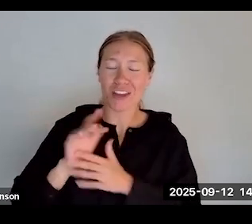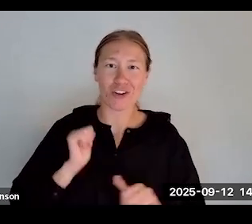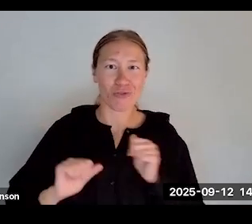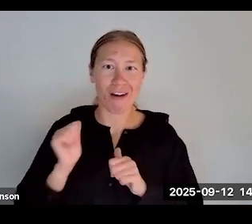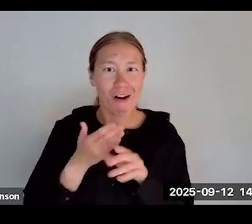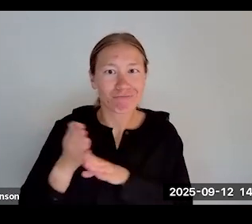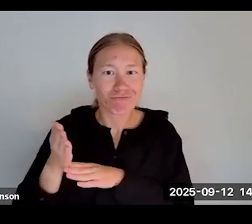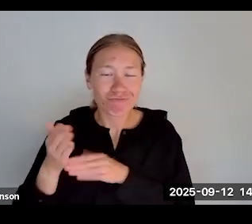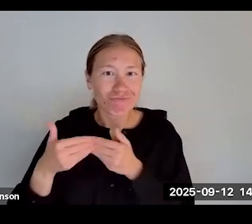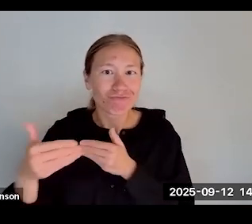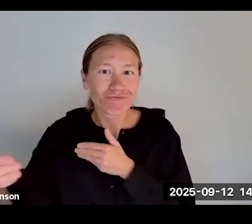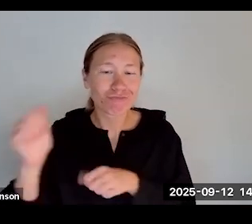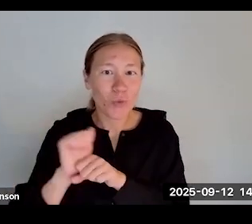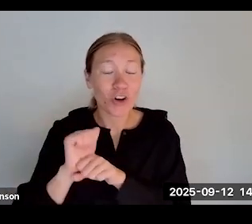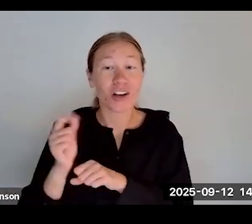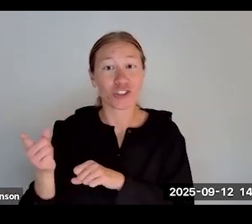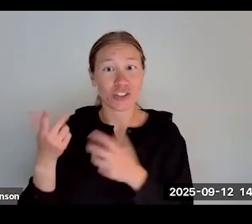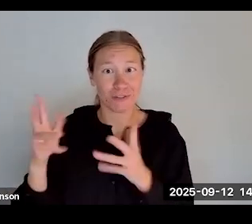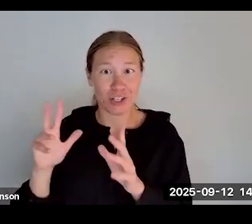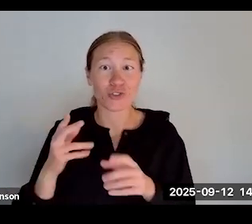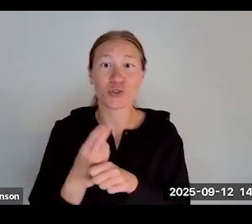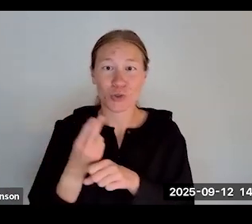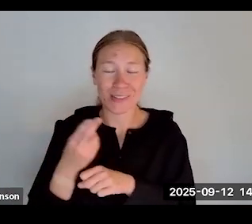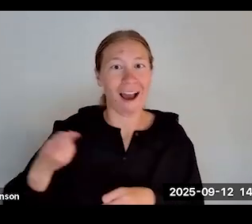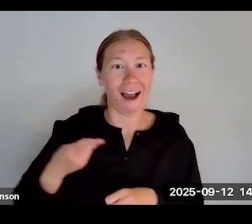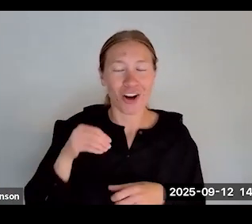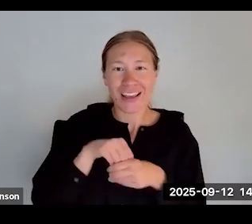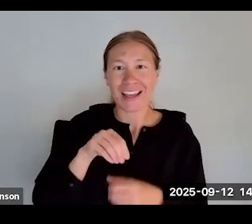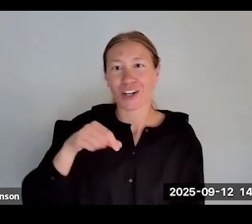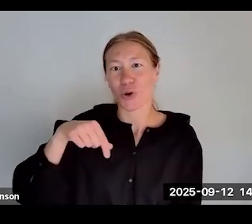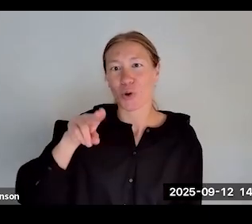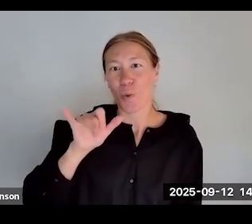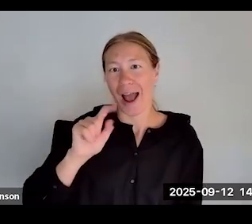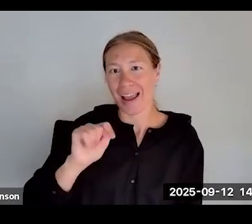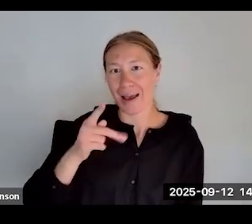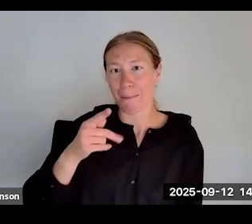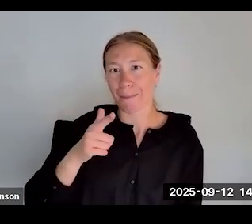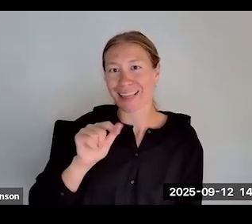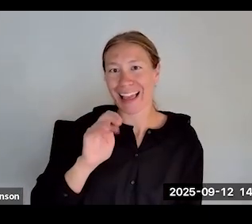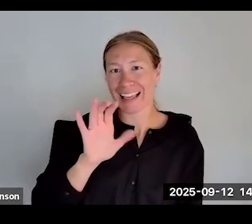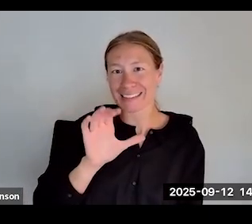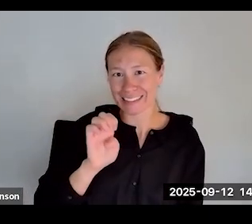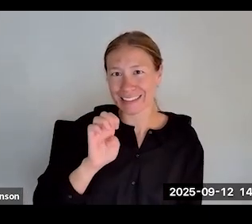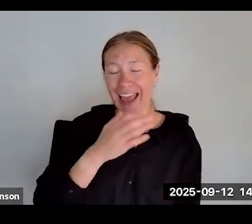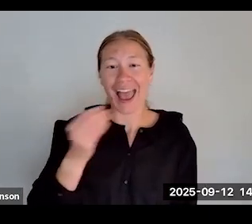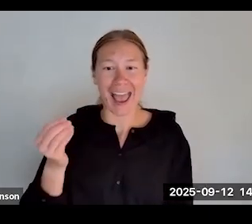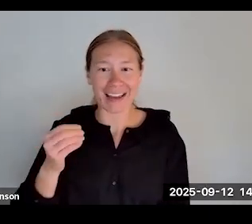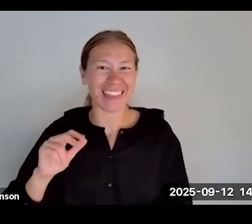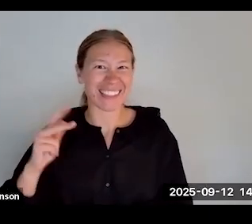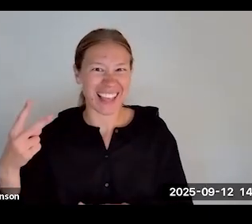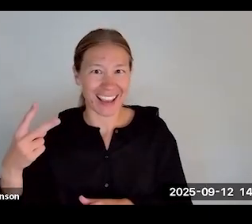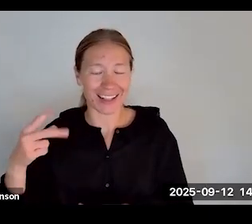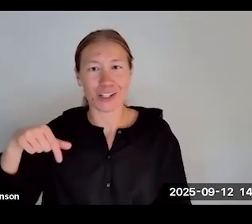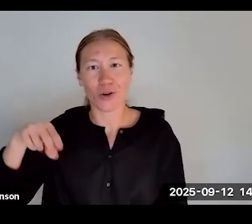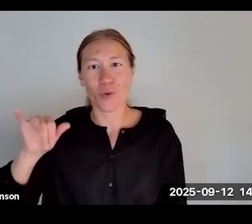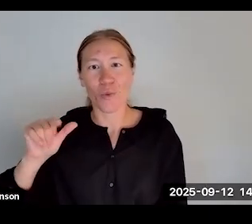cast in A Quiet Place and then the A Quiet Place sequel. Those are horror films if you're unfamiliar. She was really good in those too. But the movie